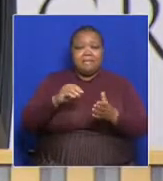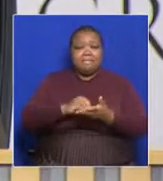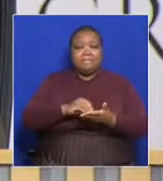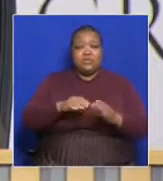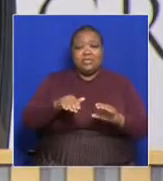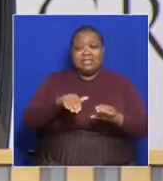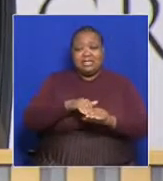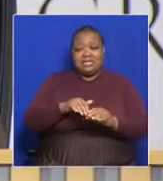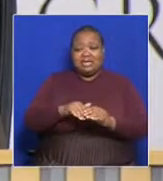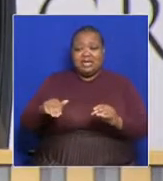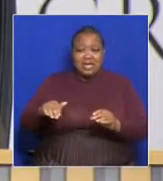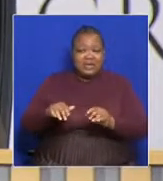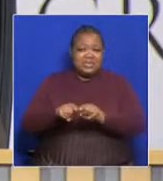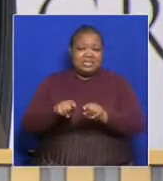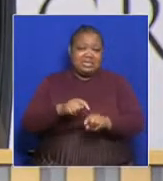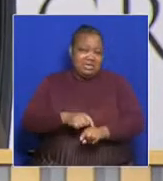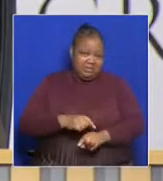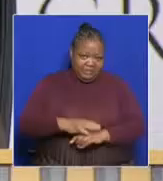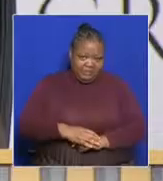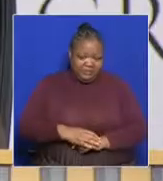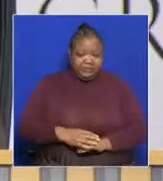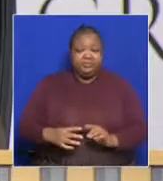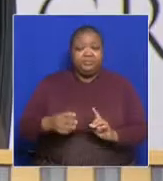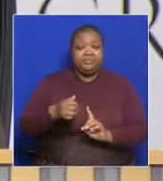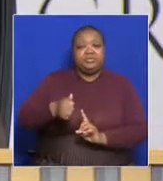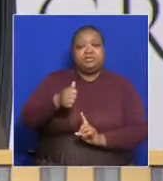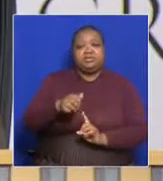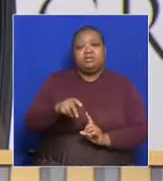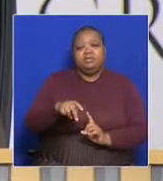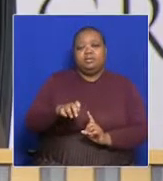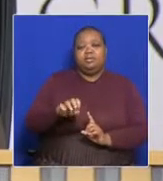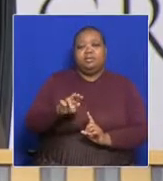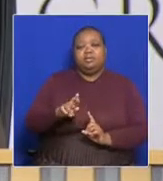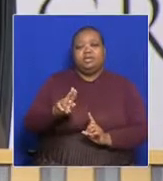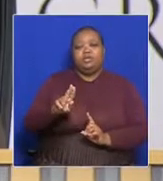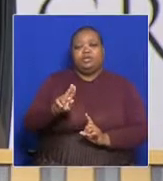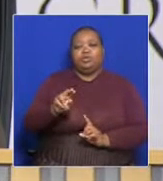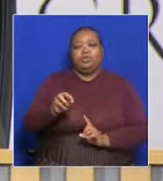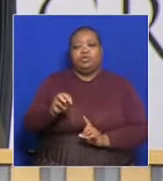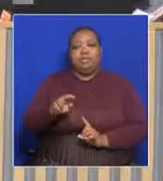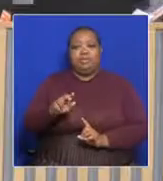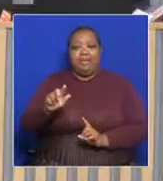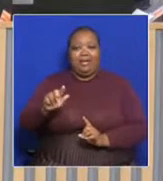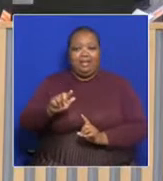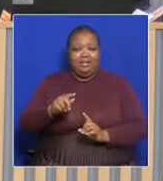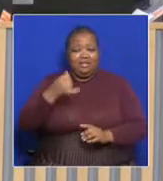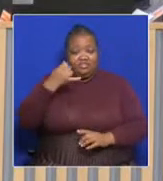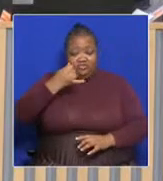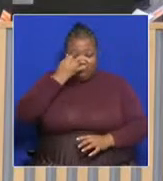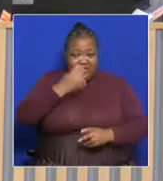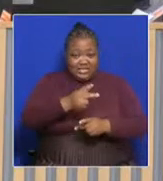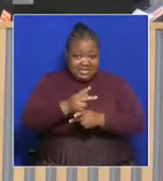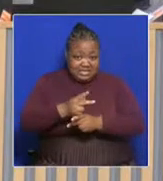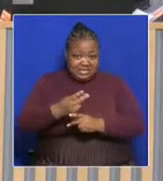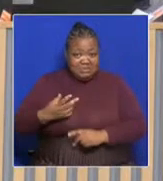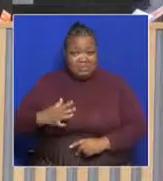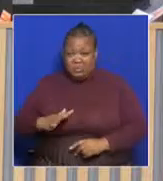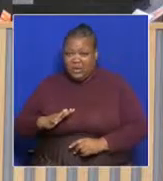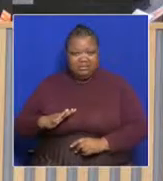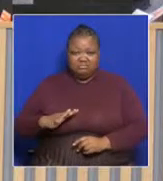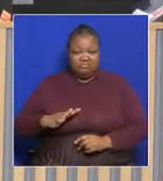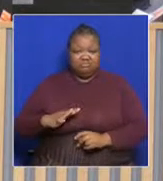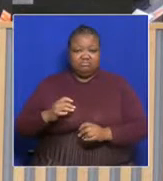Commissioner, that Warrant Officer Perumal did not want to keep those exhibits. No, well, I think yesterday you sort of gave a